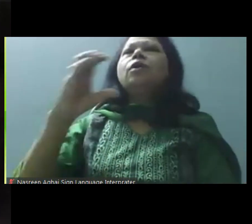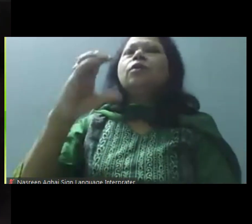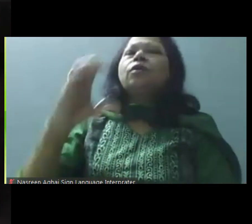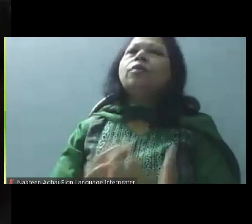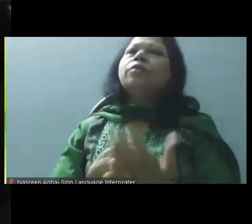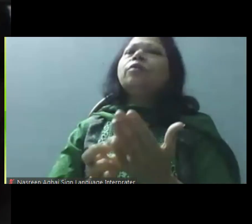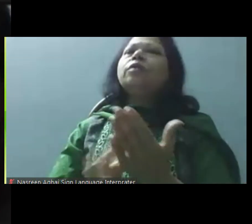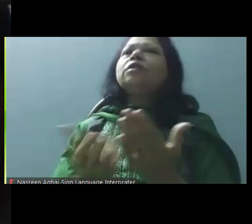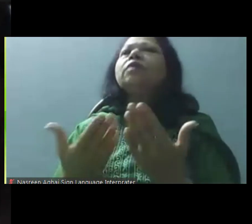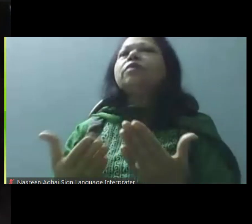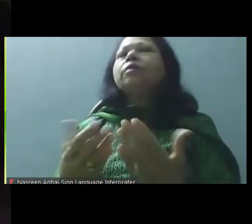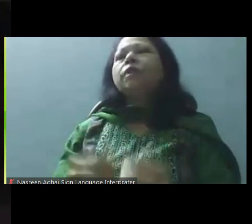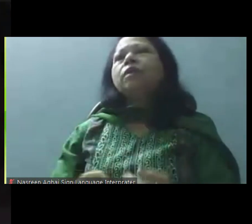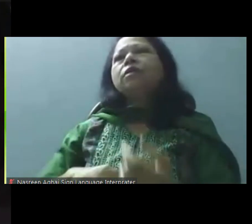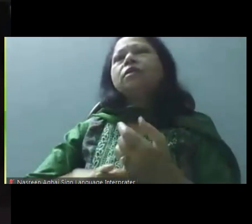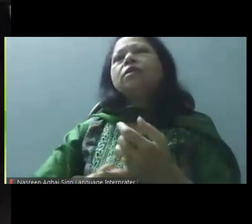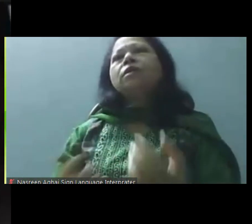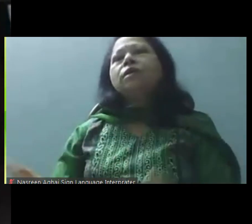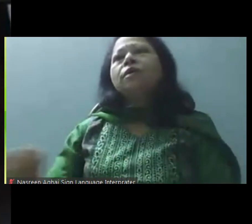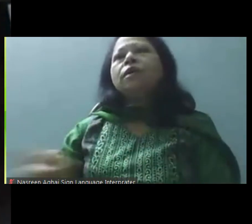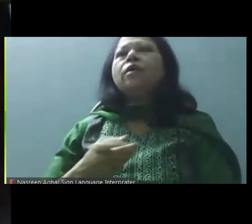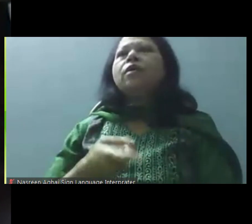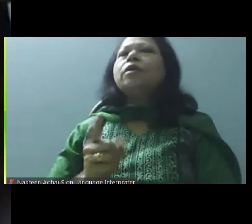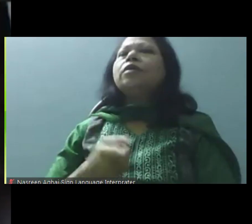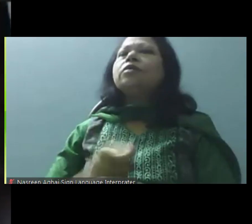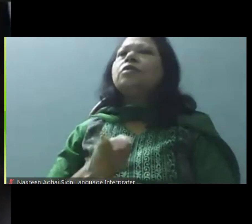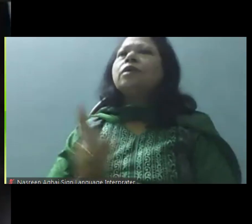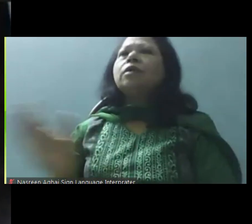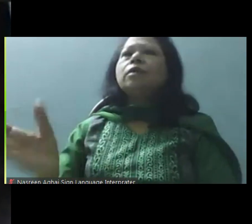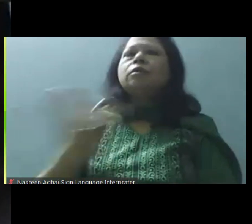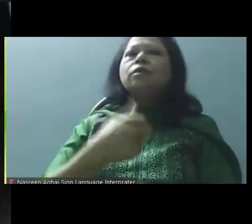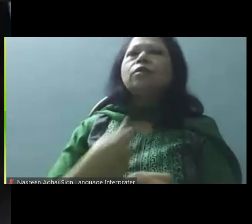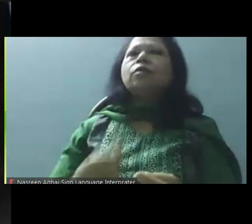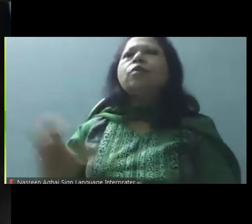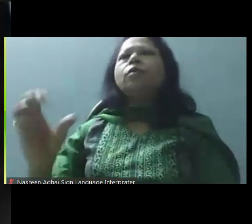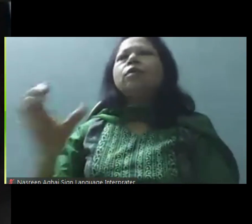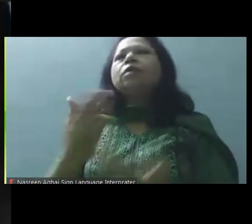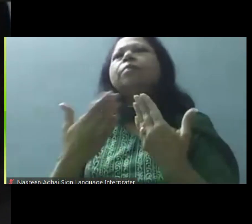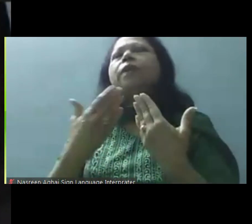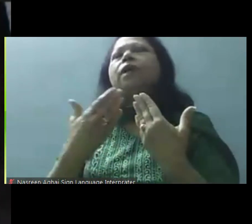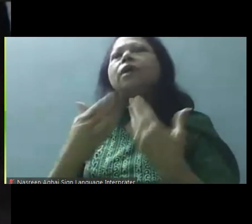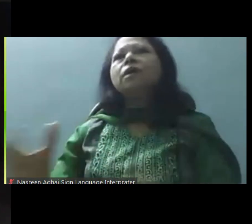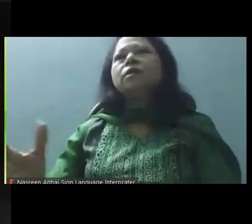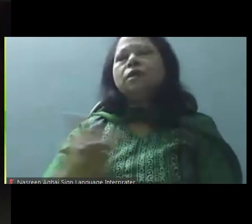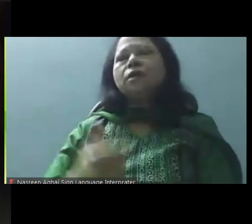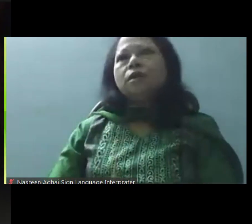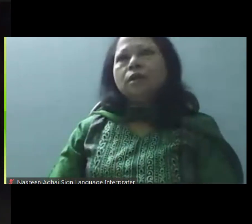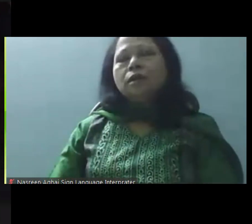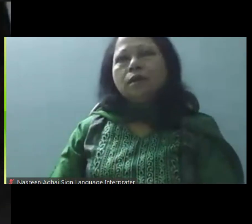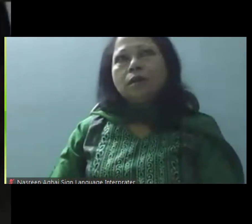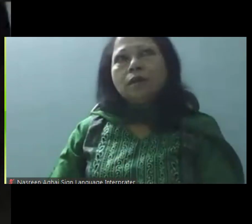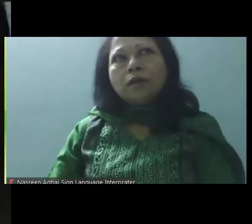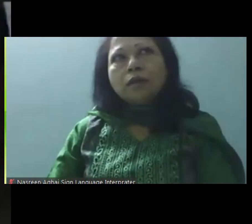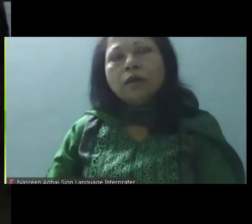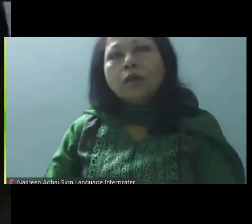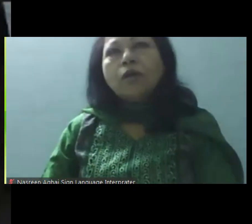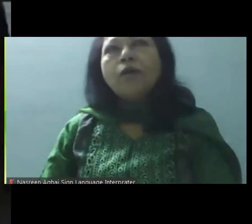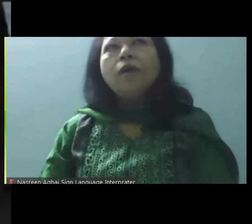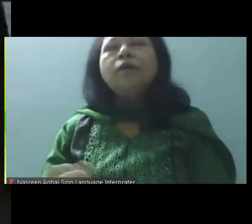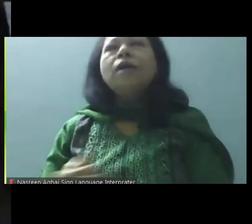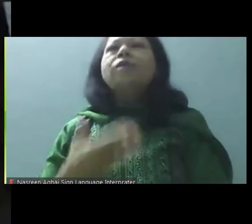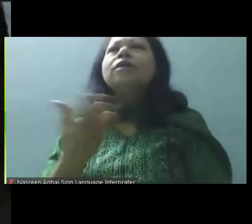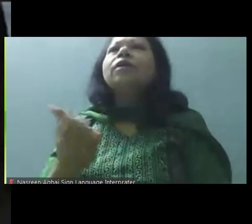universities, and we arranged some training courses, and we gave the incentive to